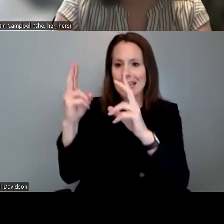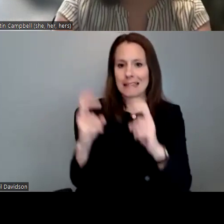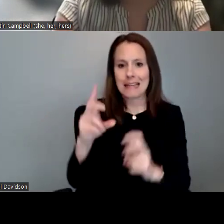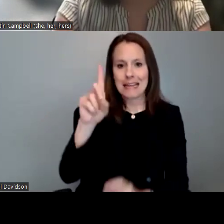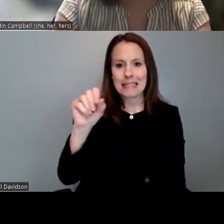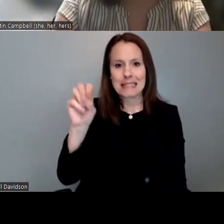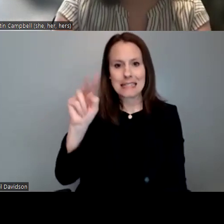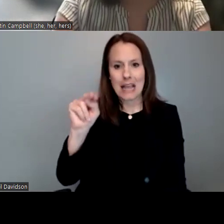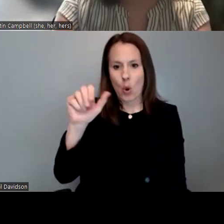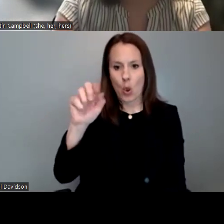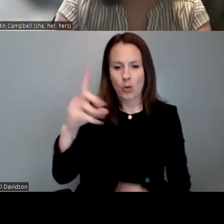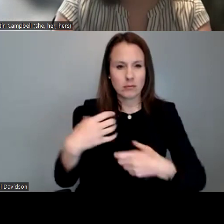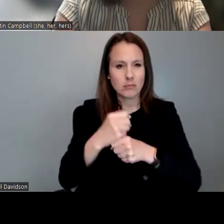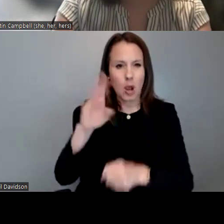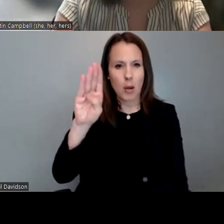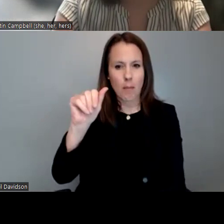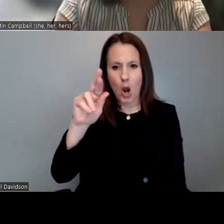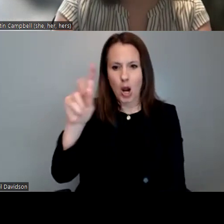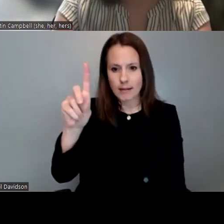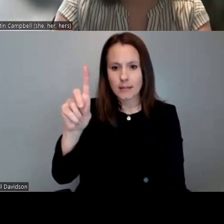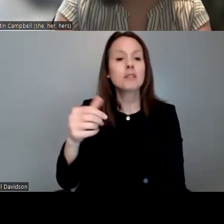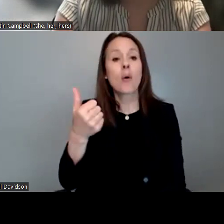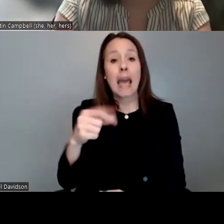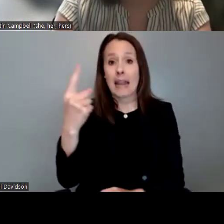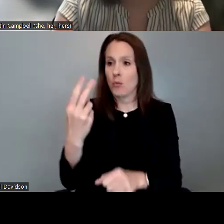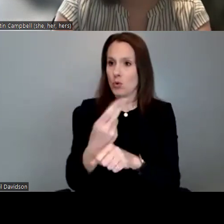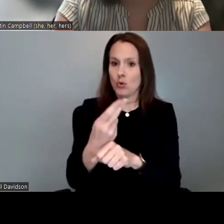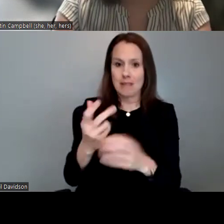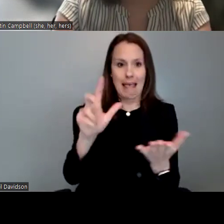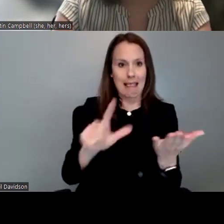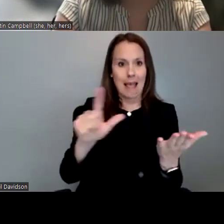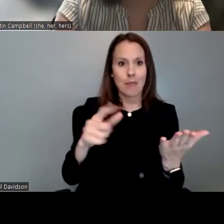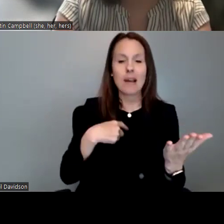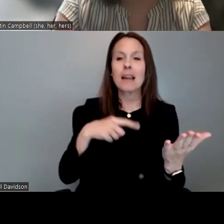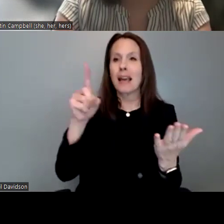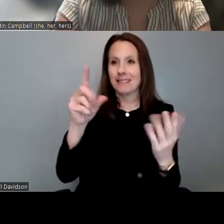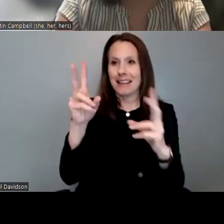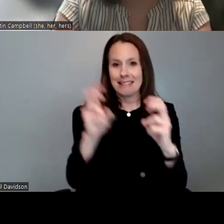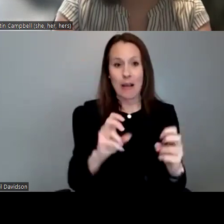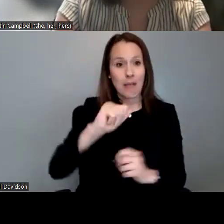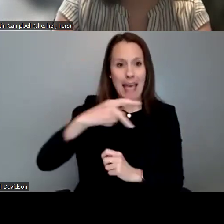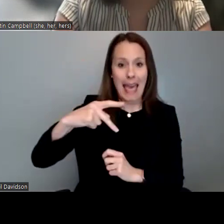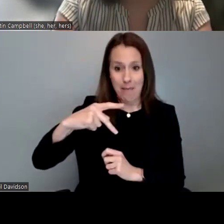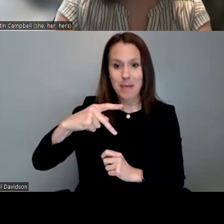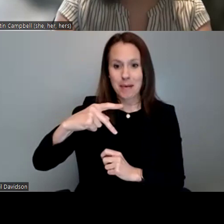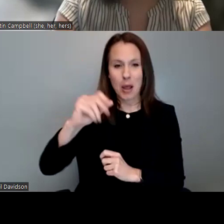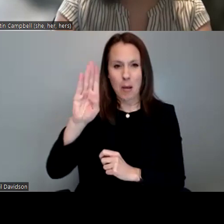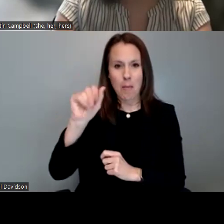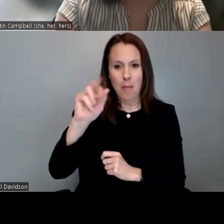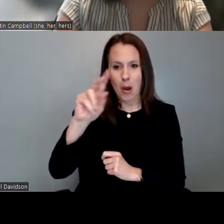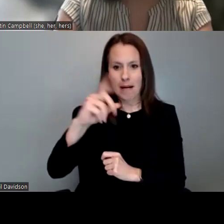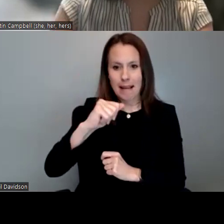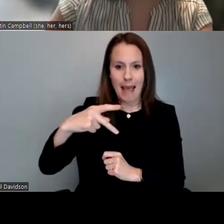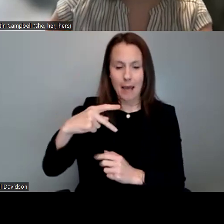our patrons, they can get the BARD app for free from